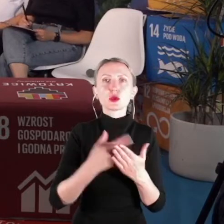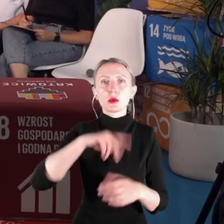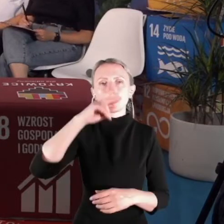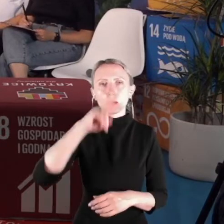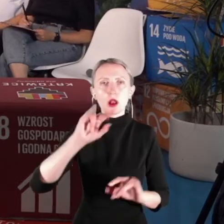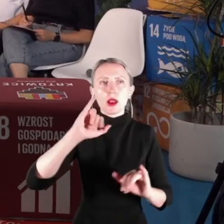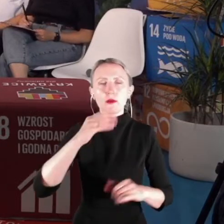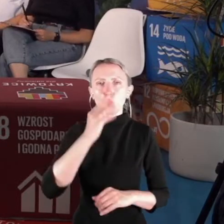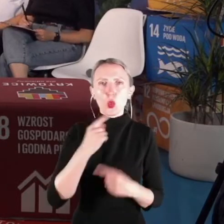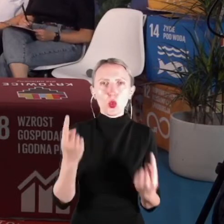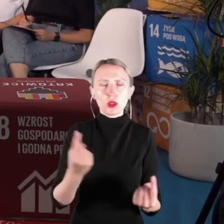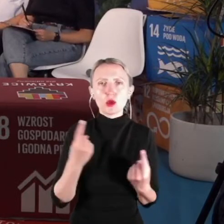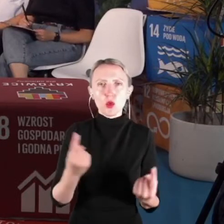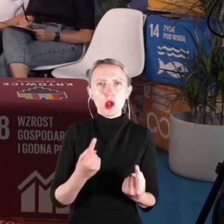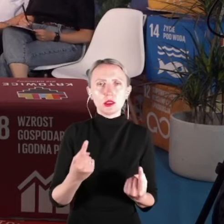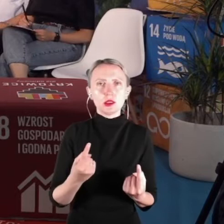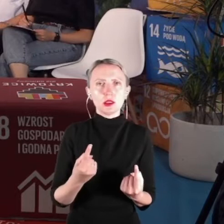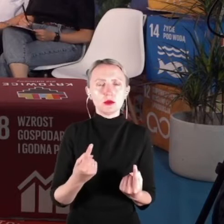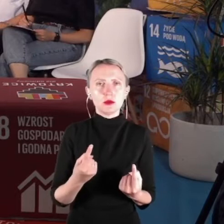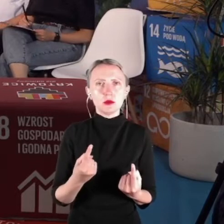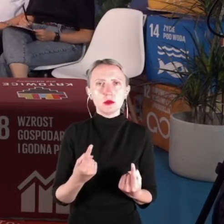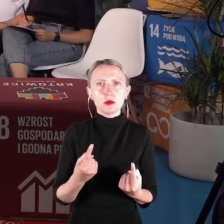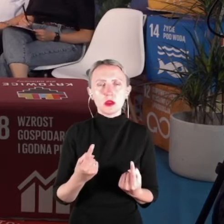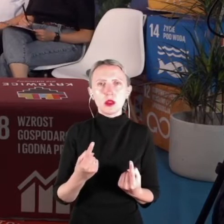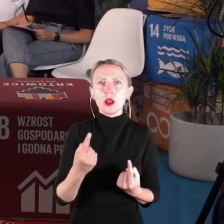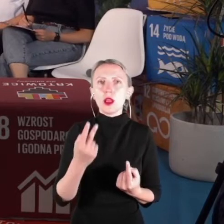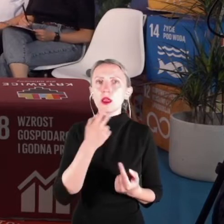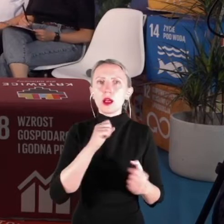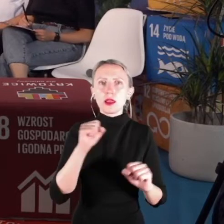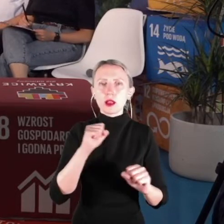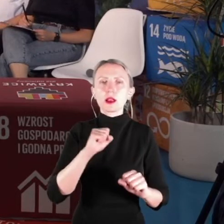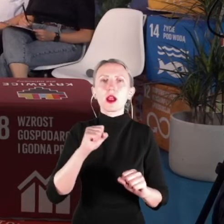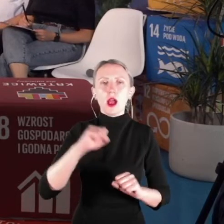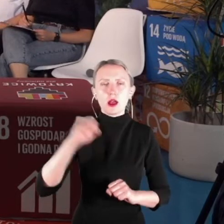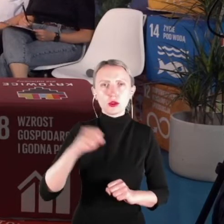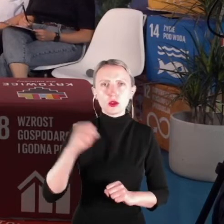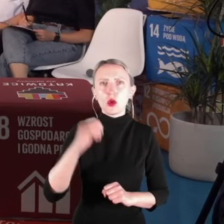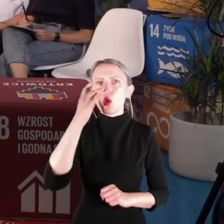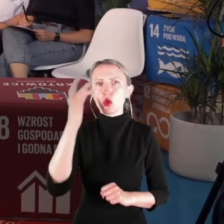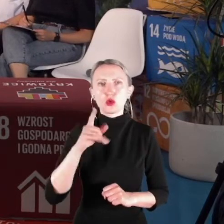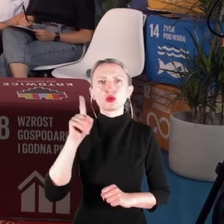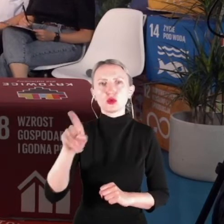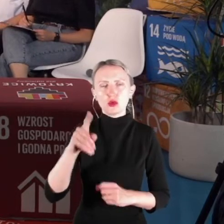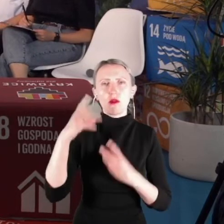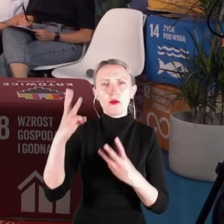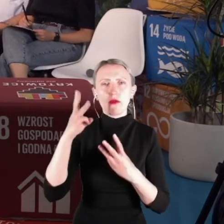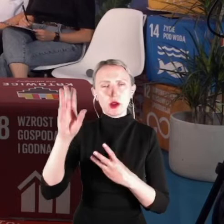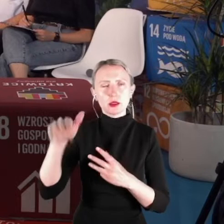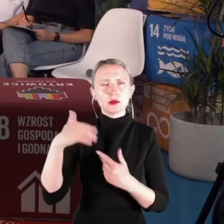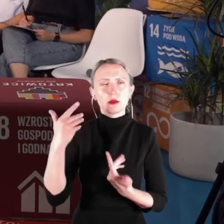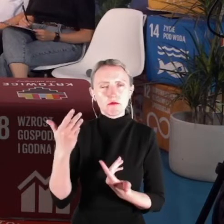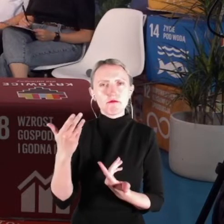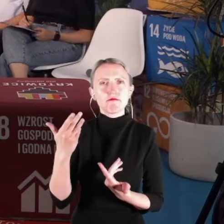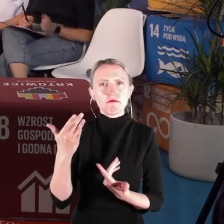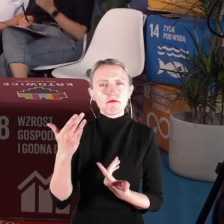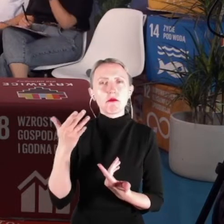Russia is one of the main kind of interested stakeholders of this. Of course, it's very military kind of connected. It's another big topic, like how the civic